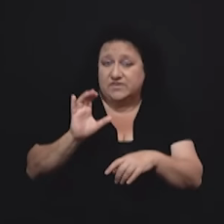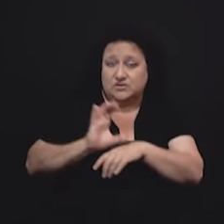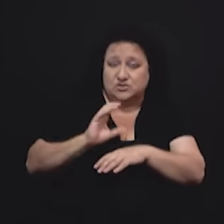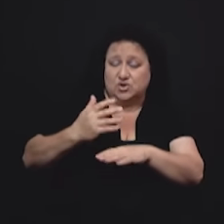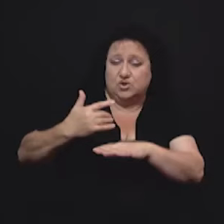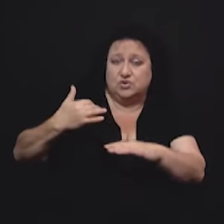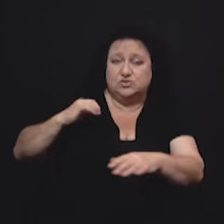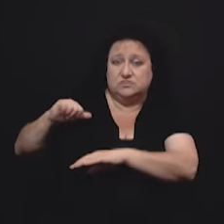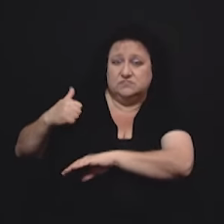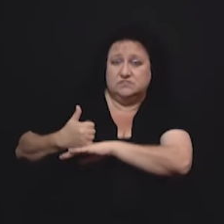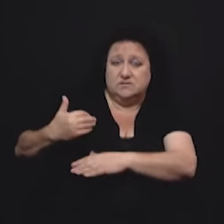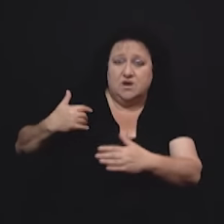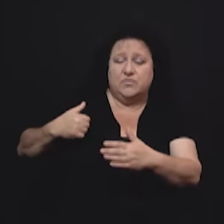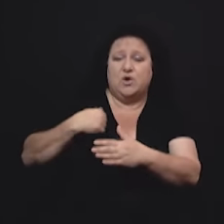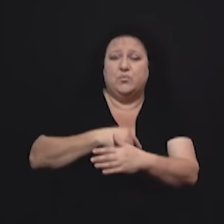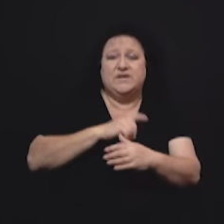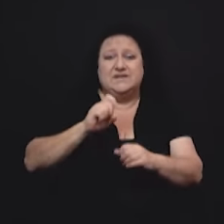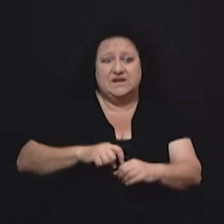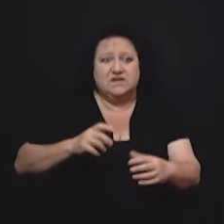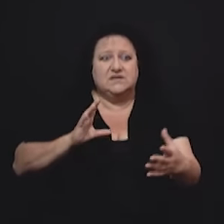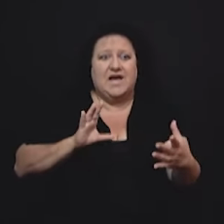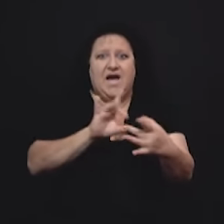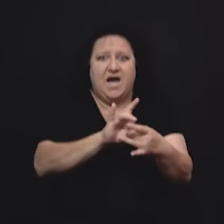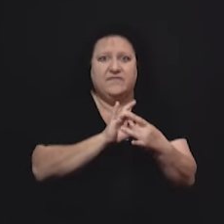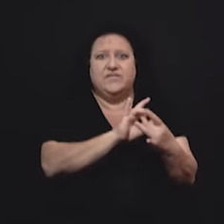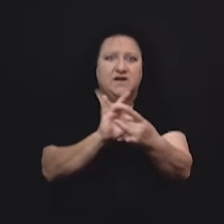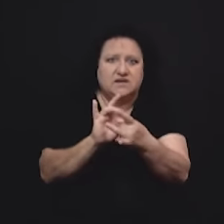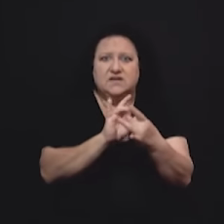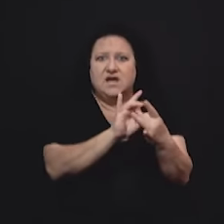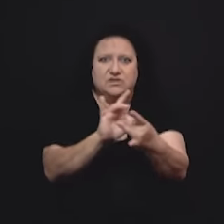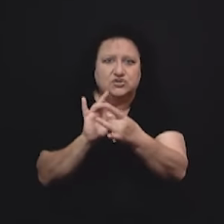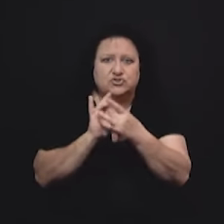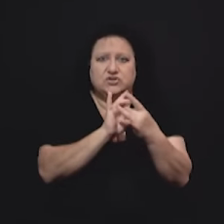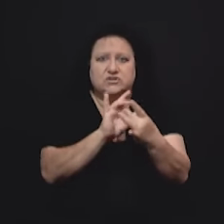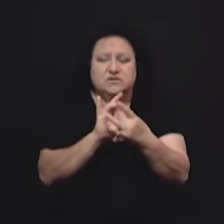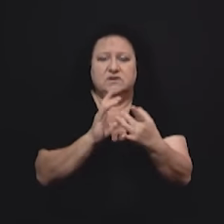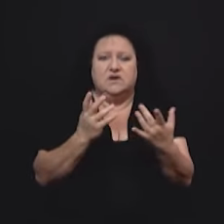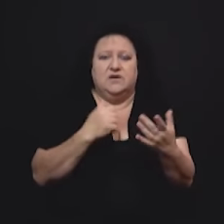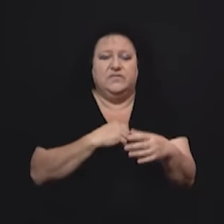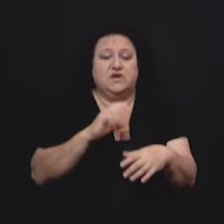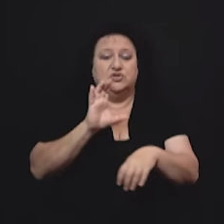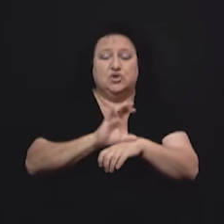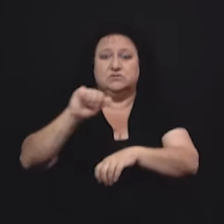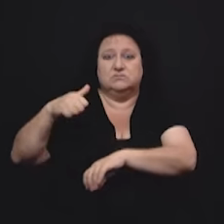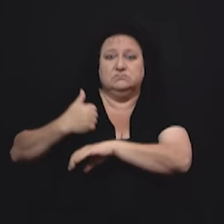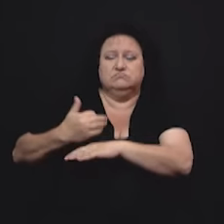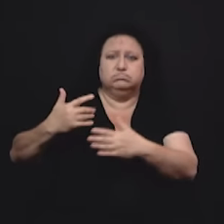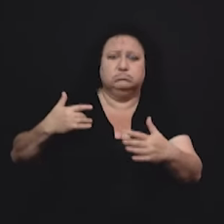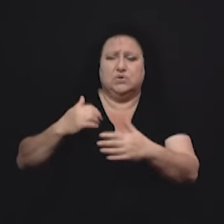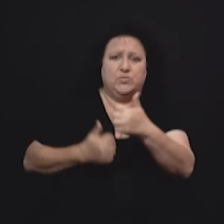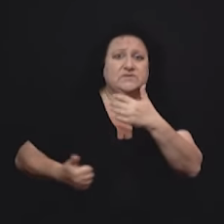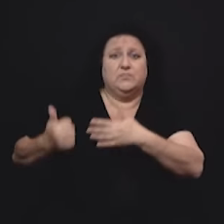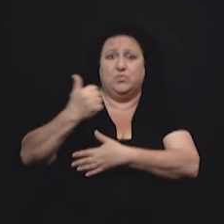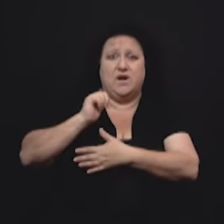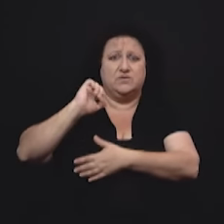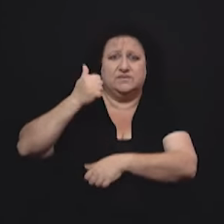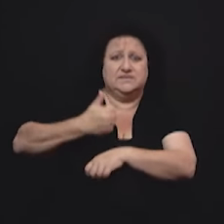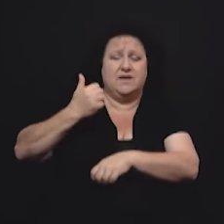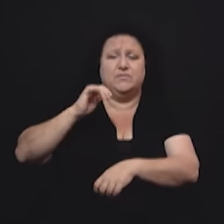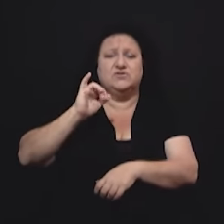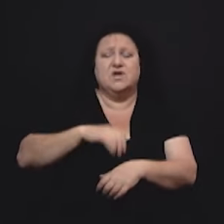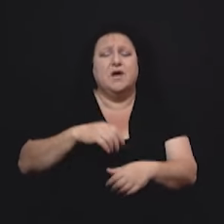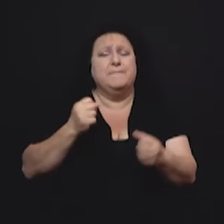real, tangible way. The early church made this a priority, and we have to as well. Quite a few of us live our lives without